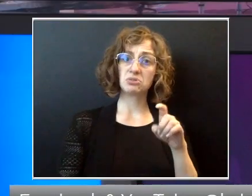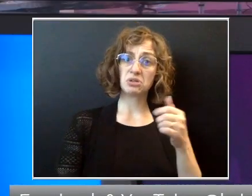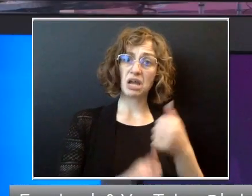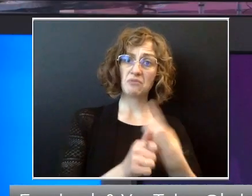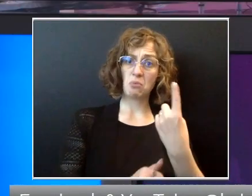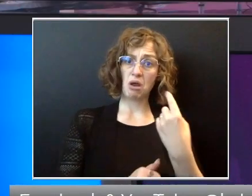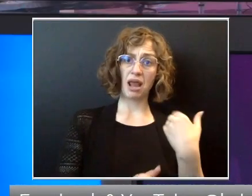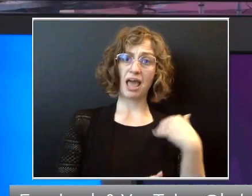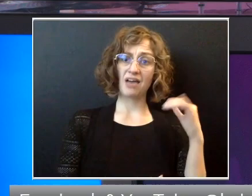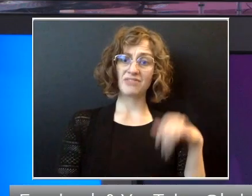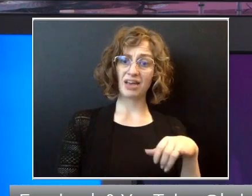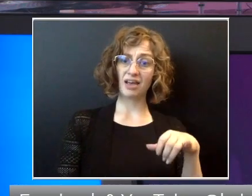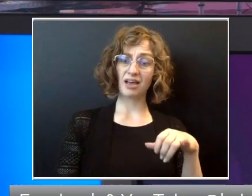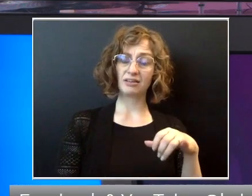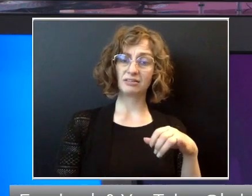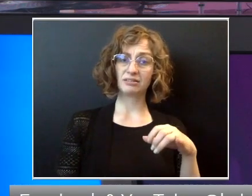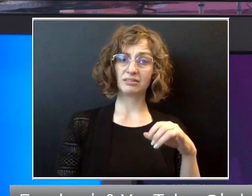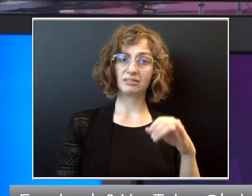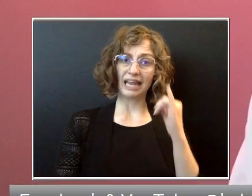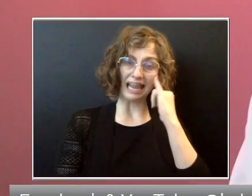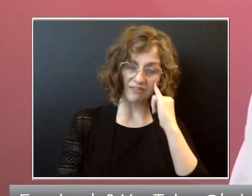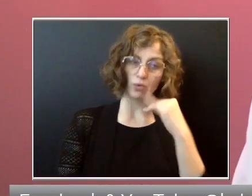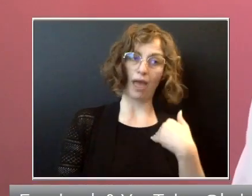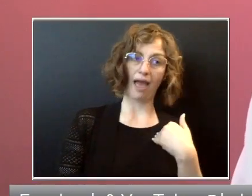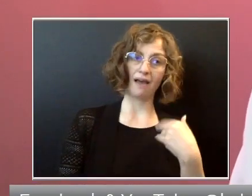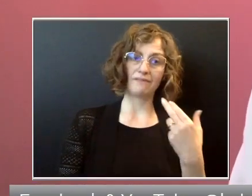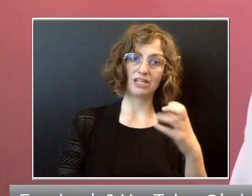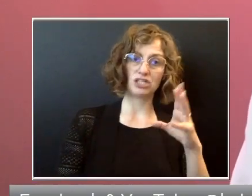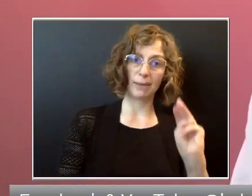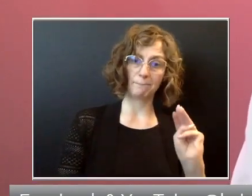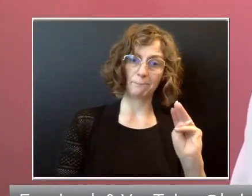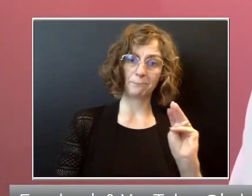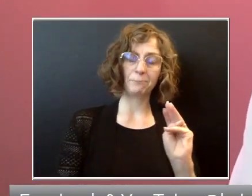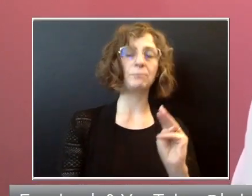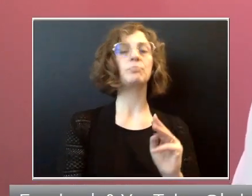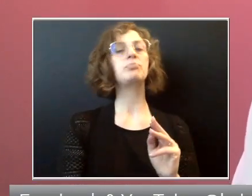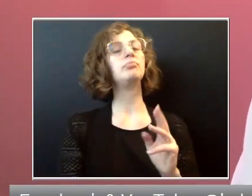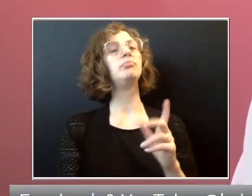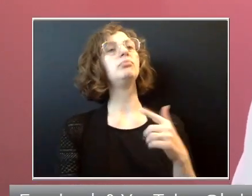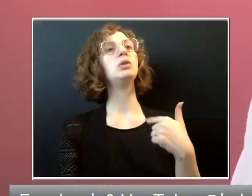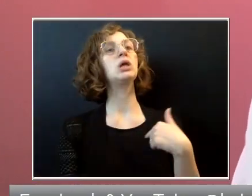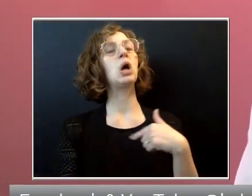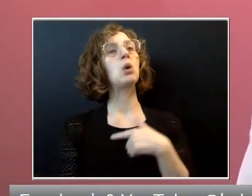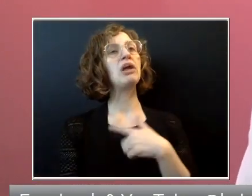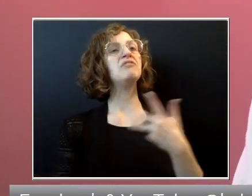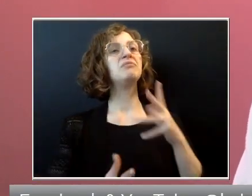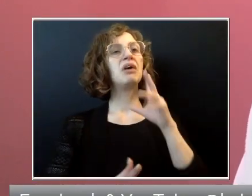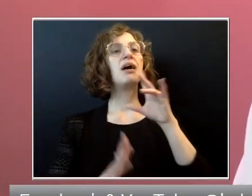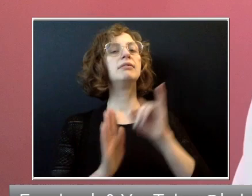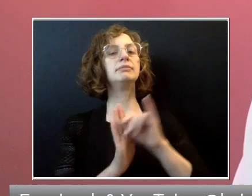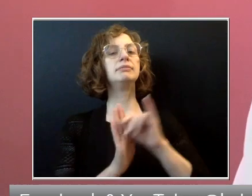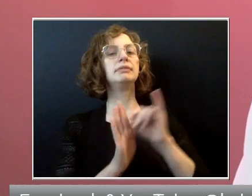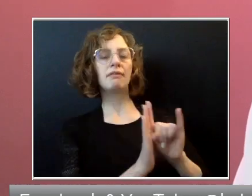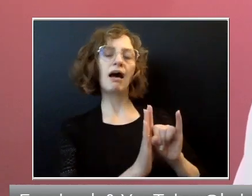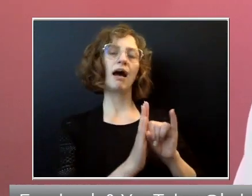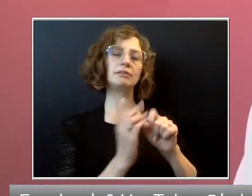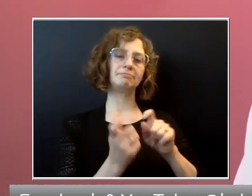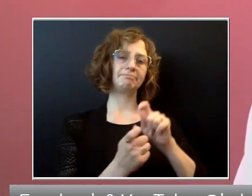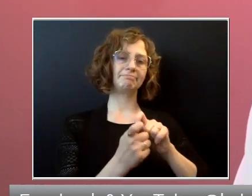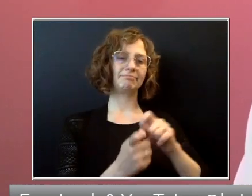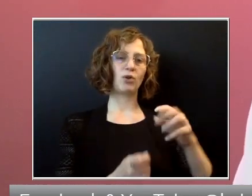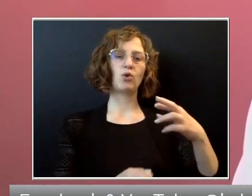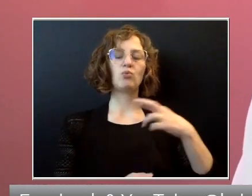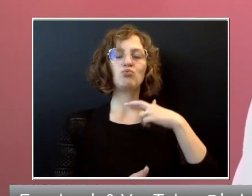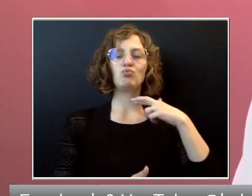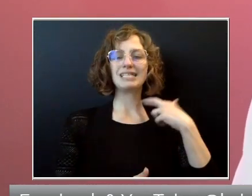everyone qualify to have that? So we've identified certain risk factors within the HCM